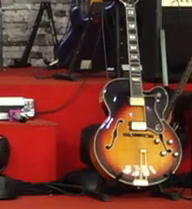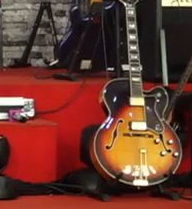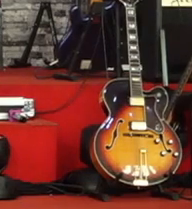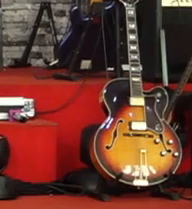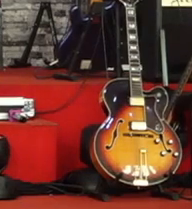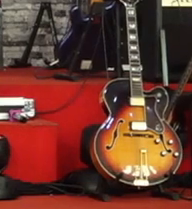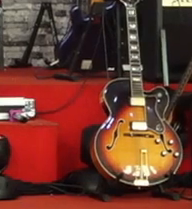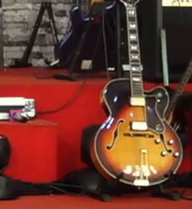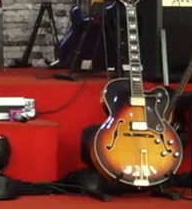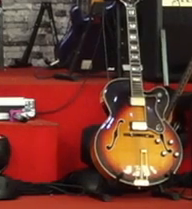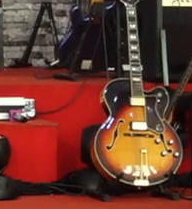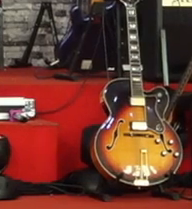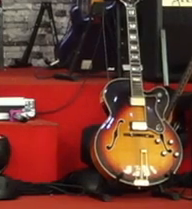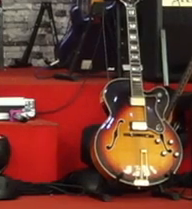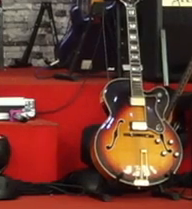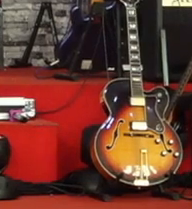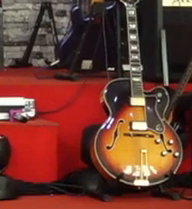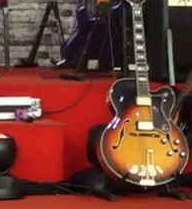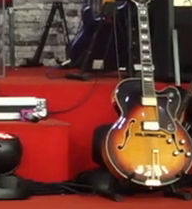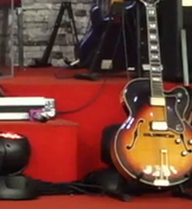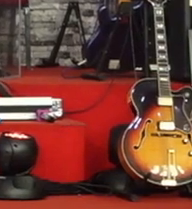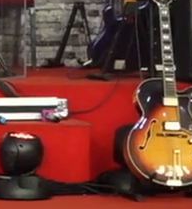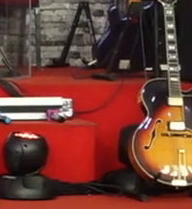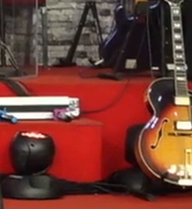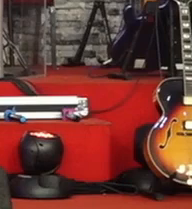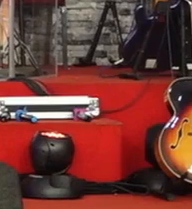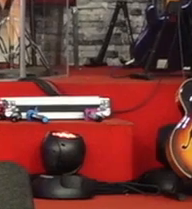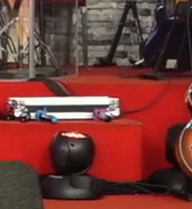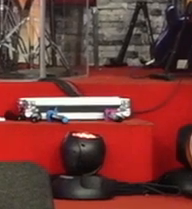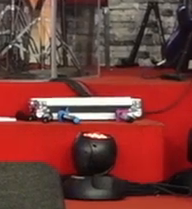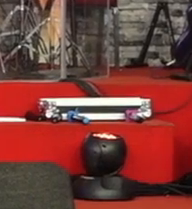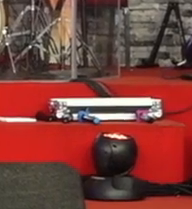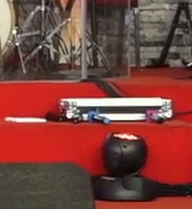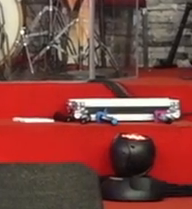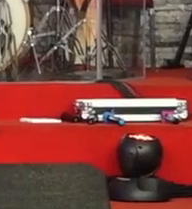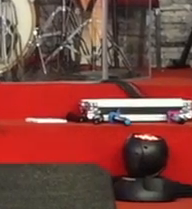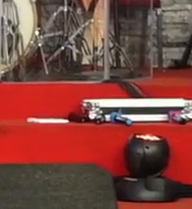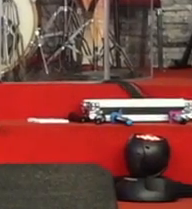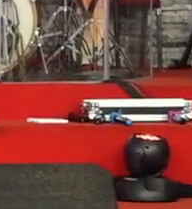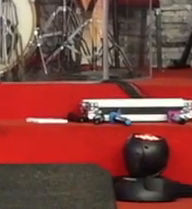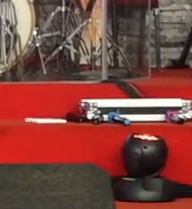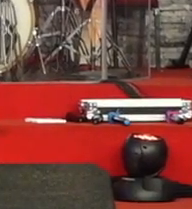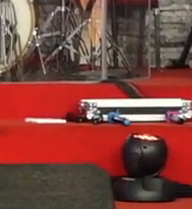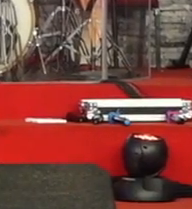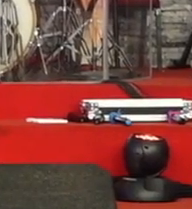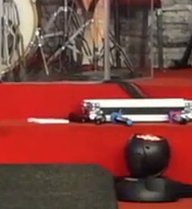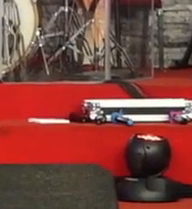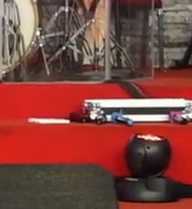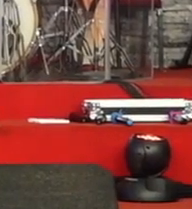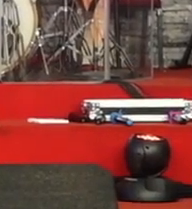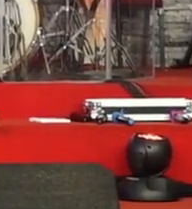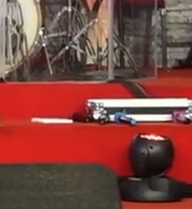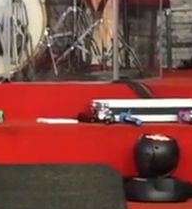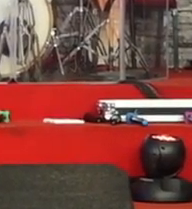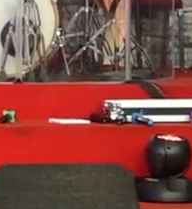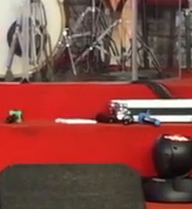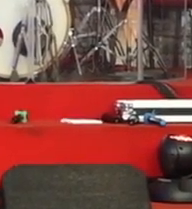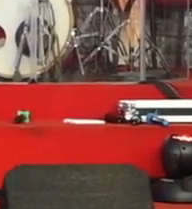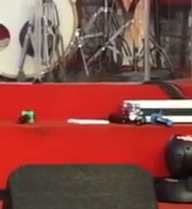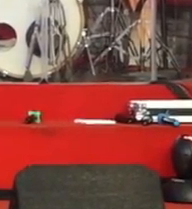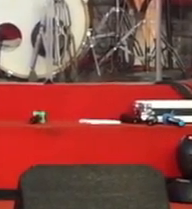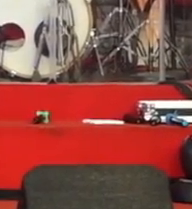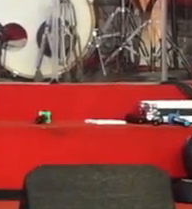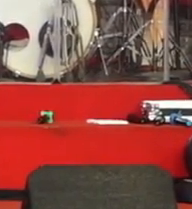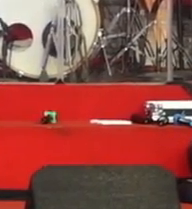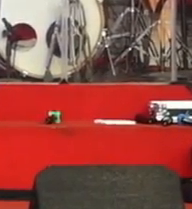You have to eat well because, you know, most, not all diseases, but most diseases are related to how